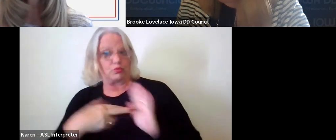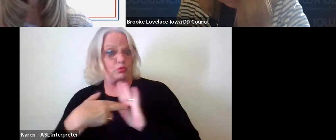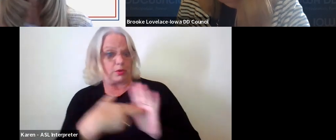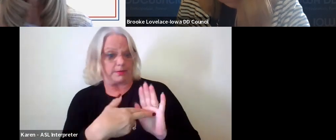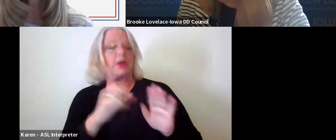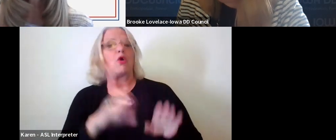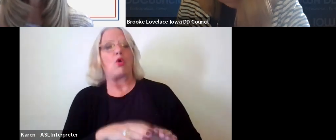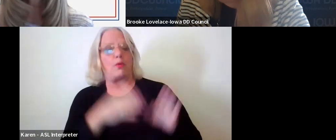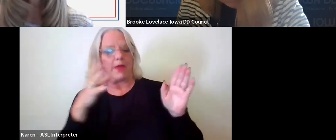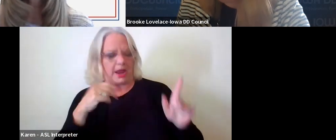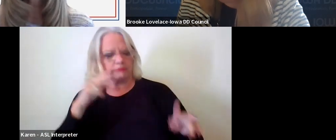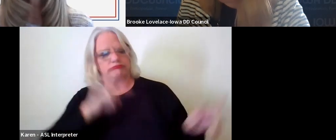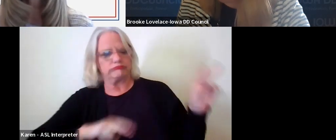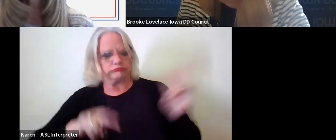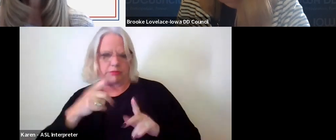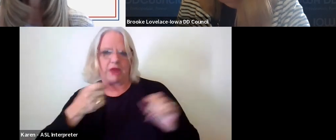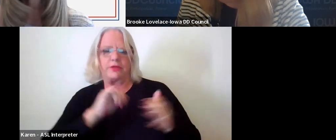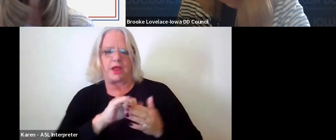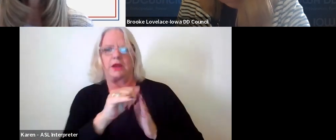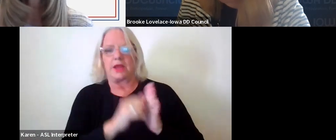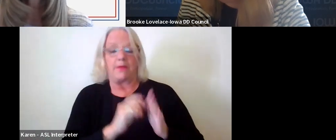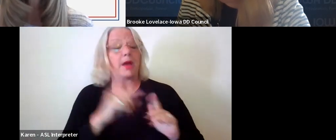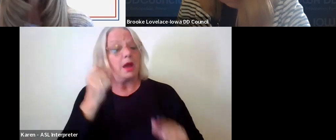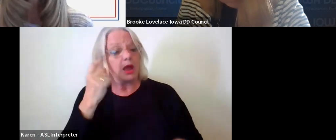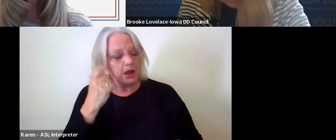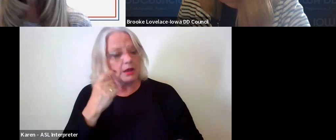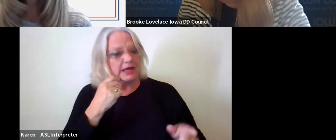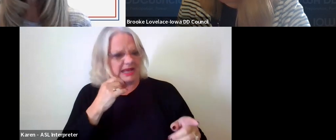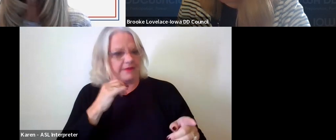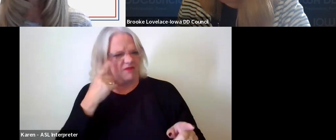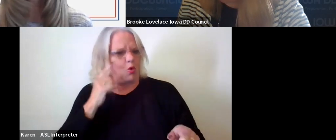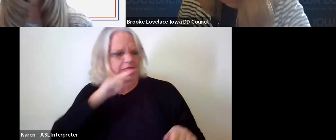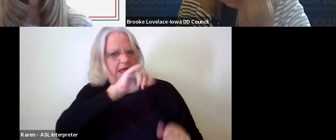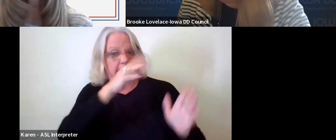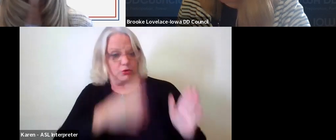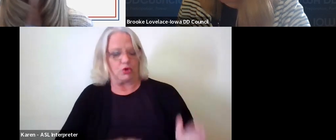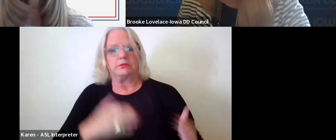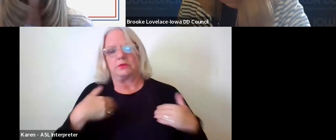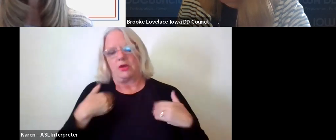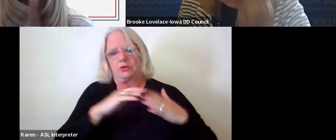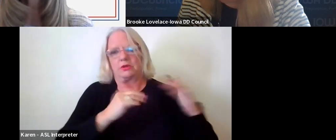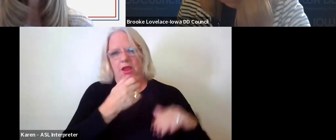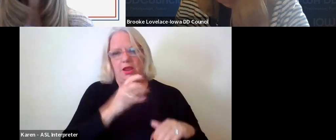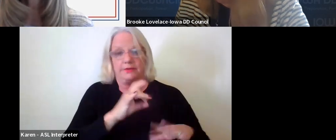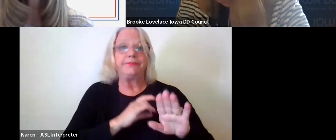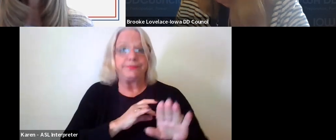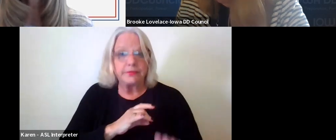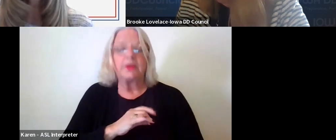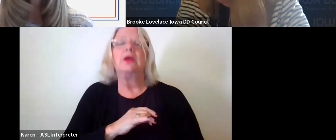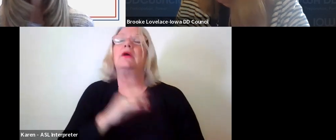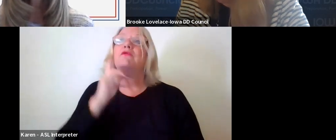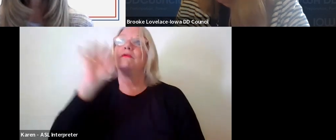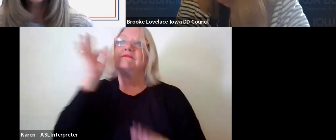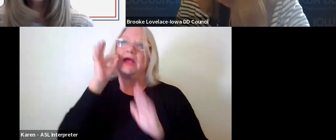on behalf of the individual with a disability, according to the hierarchy that was established under the federal